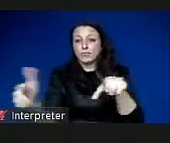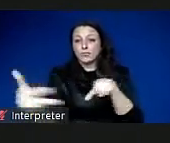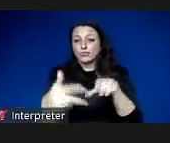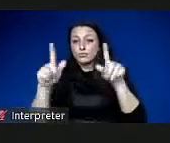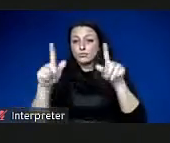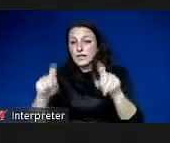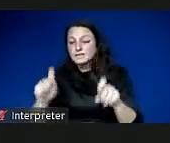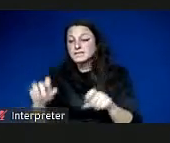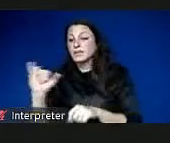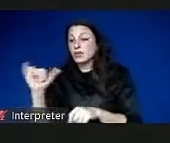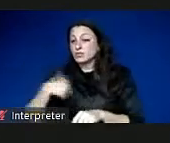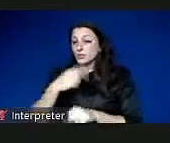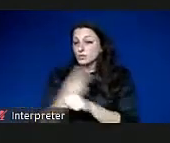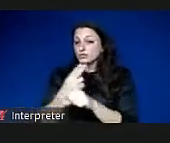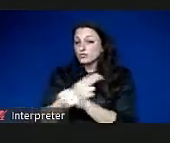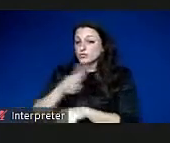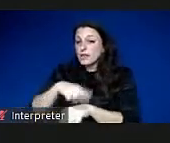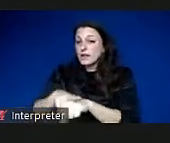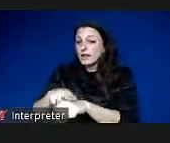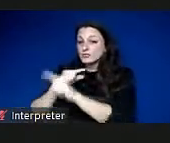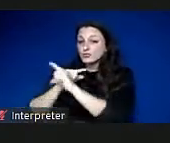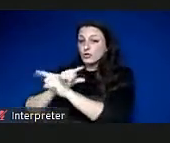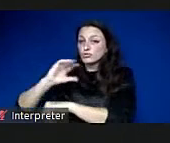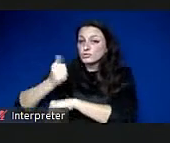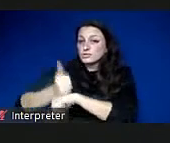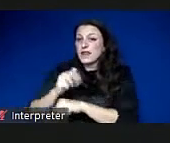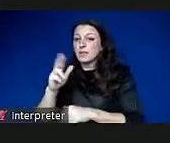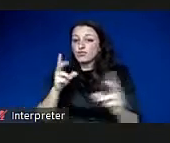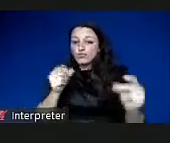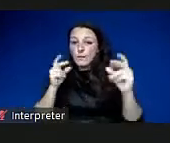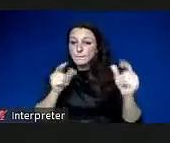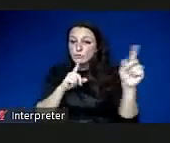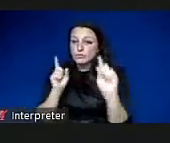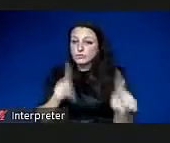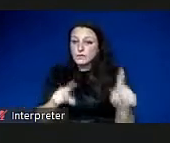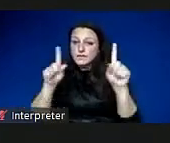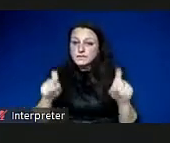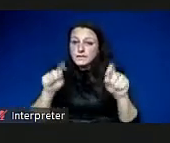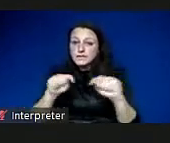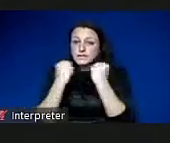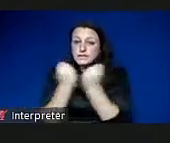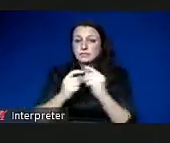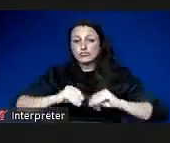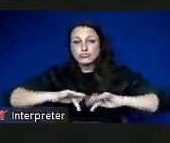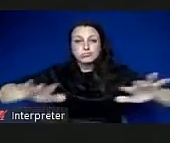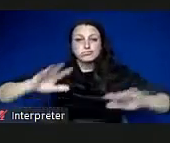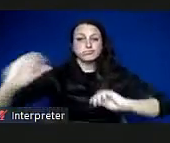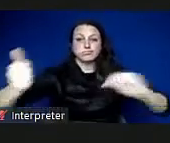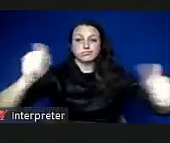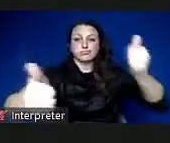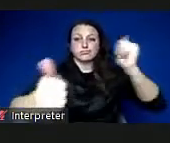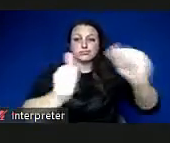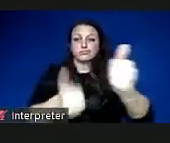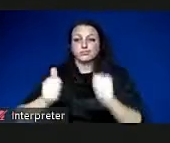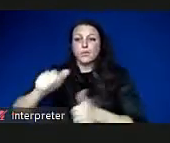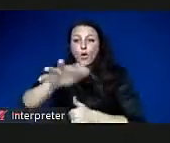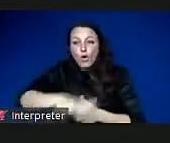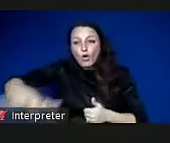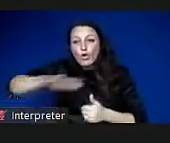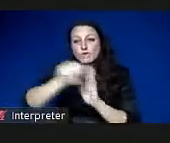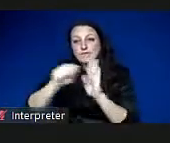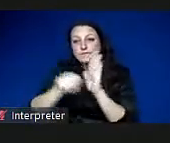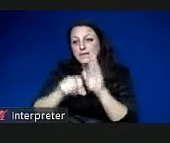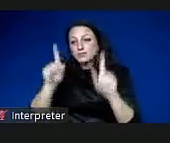National Guard and created rapid response testing teams to deploy across the state to do testing in our long-term care facilities, to